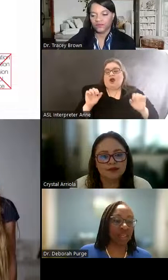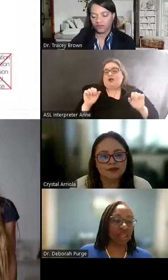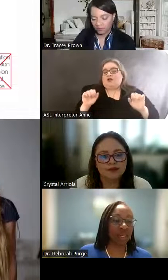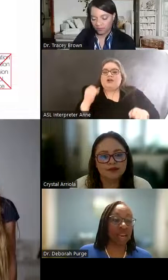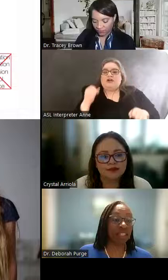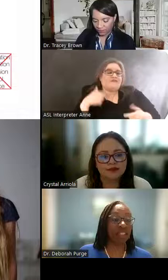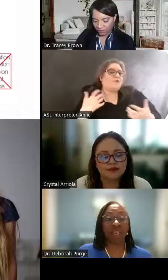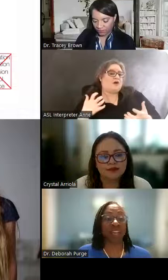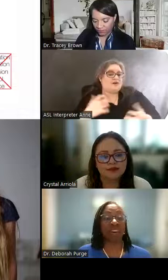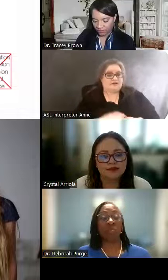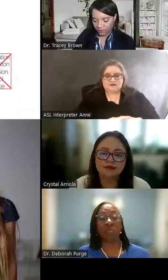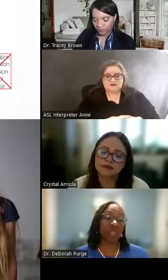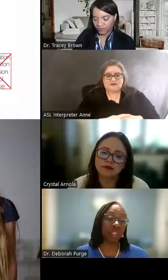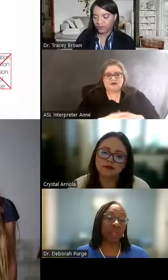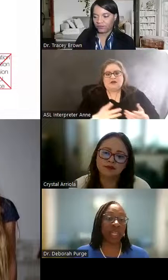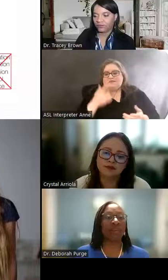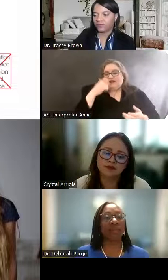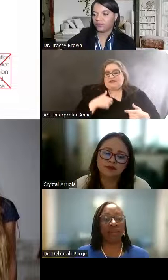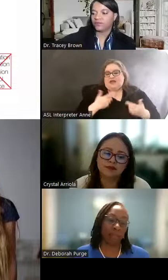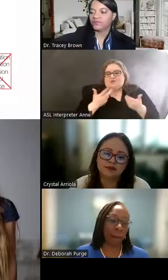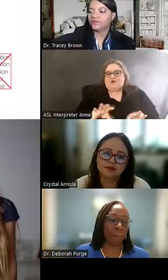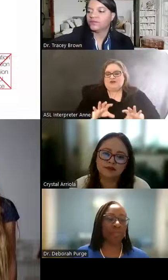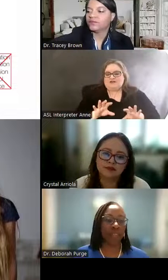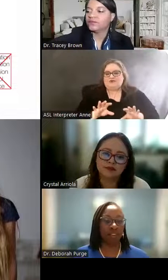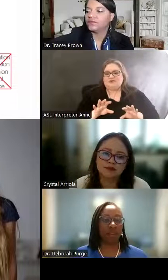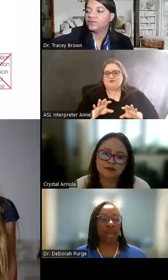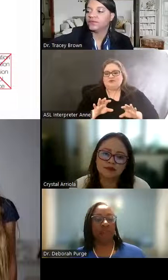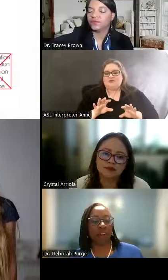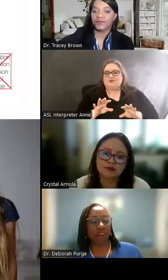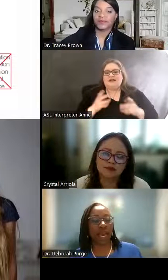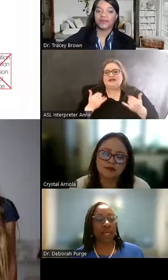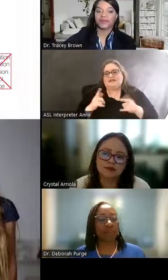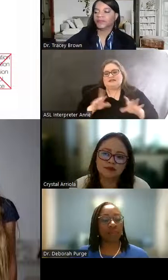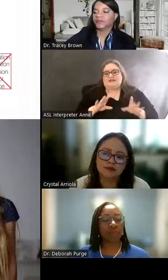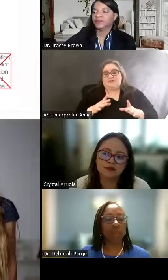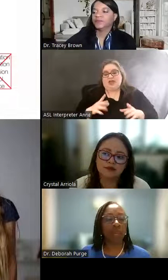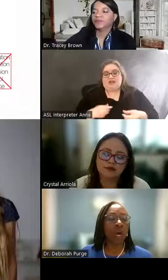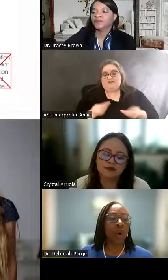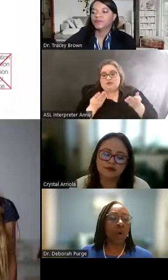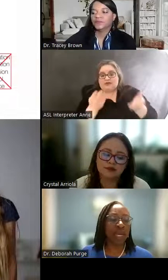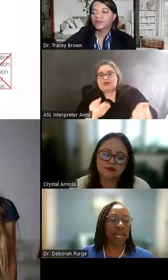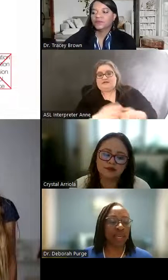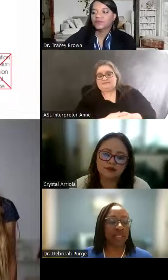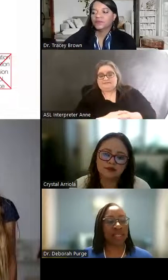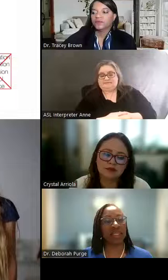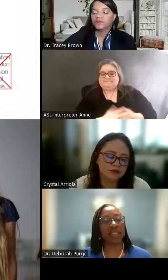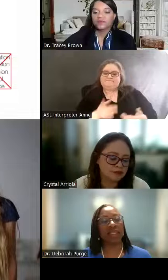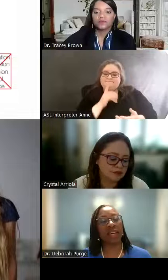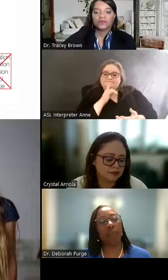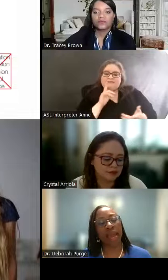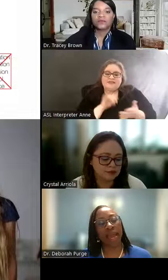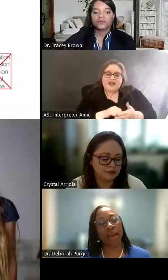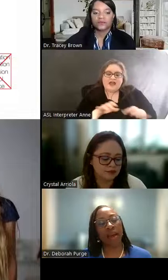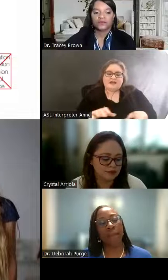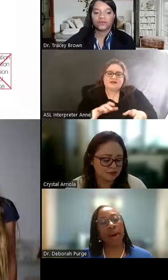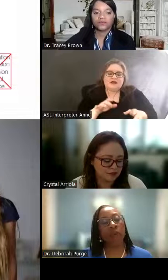to. And so because I don't want to, then this is the behavior that you get. What that does is it sets